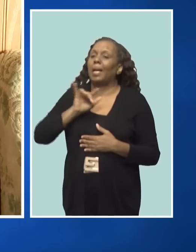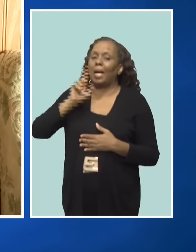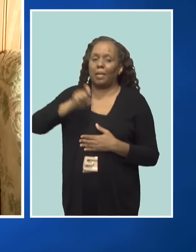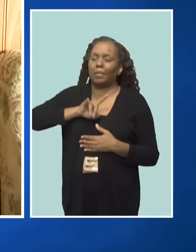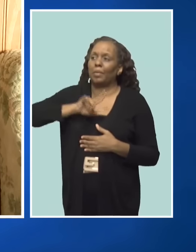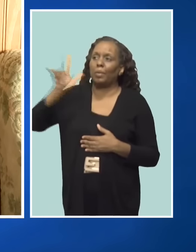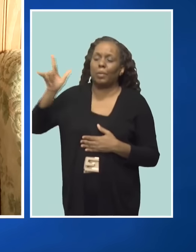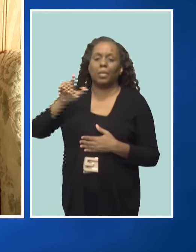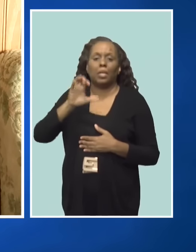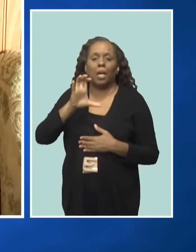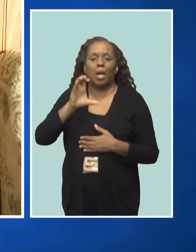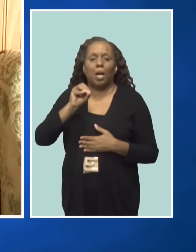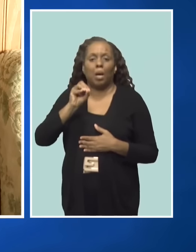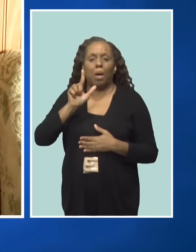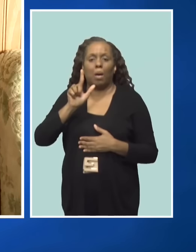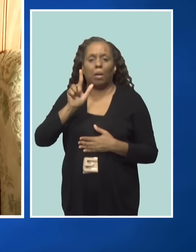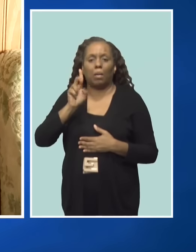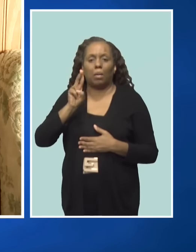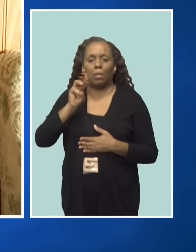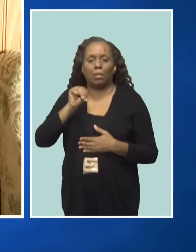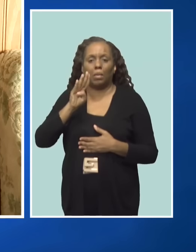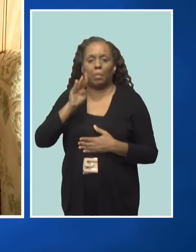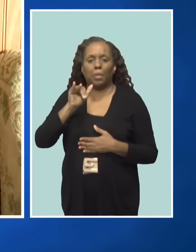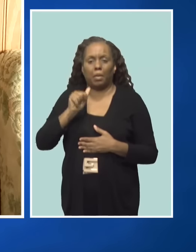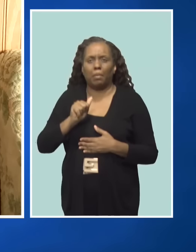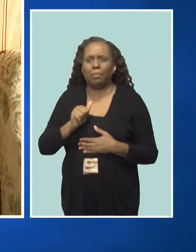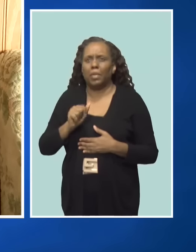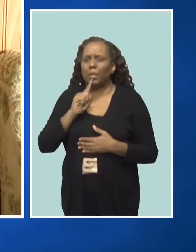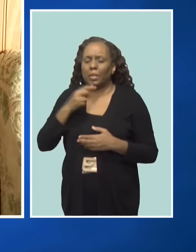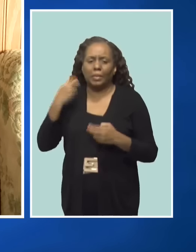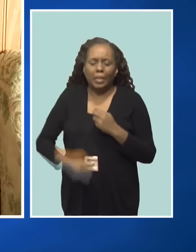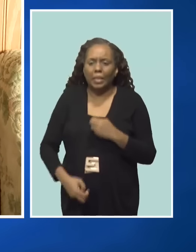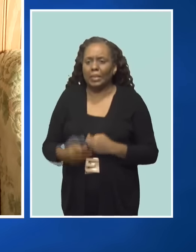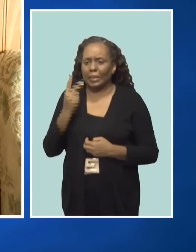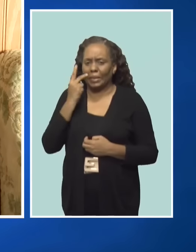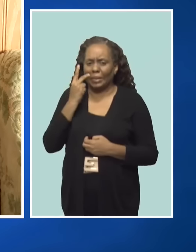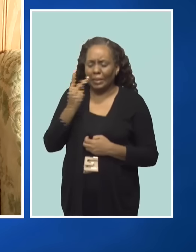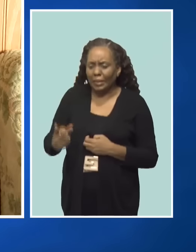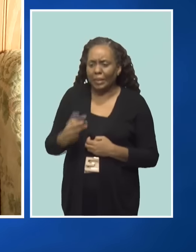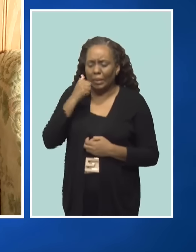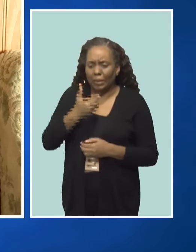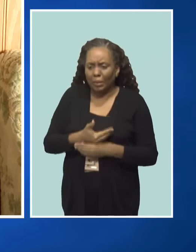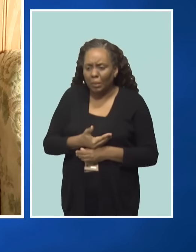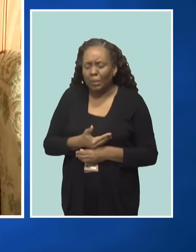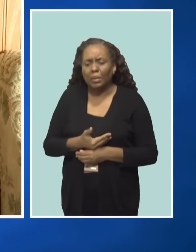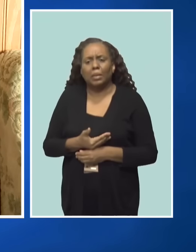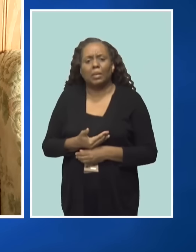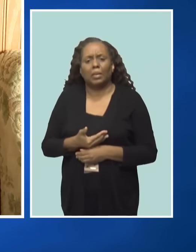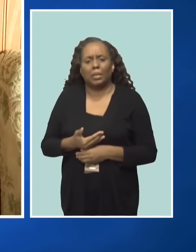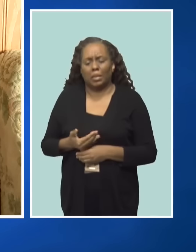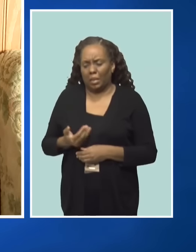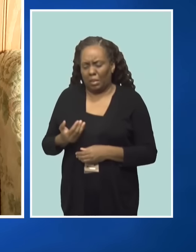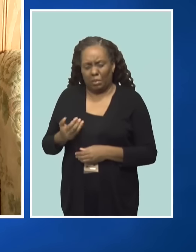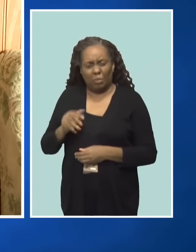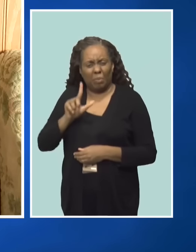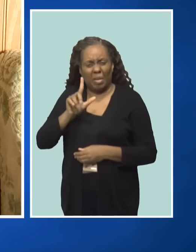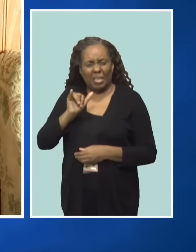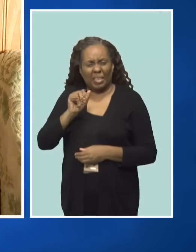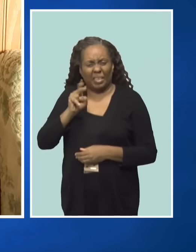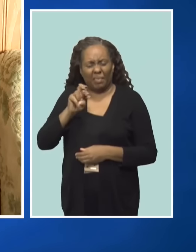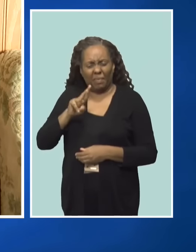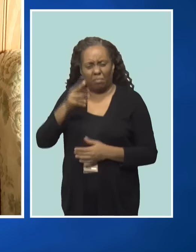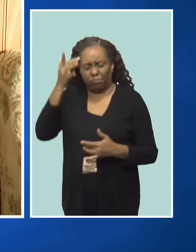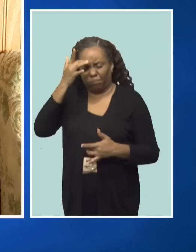says it's difficult watching the health of his child, is battling end-stage liver disease, deteriorate. He says he is